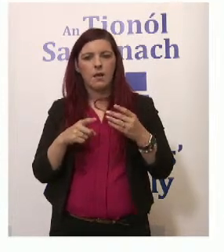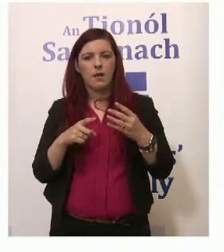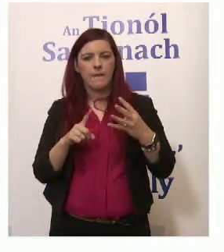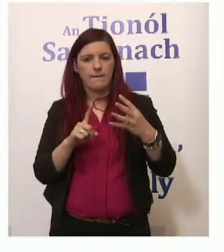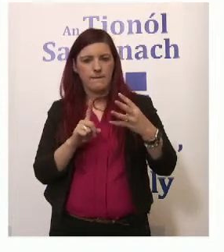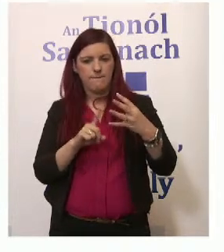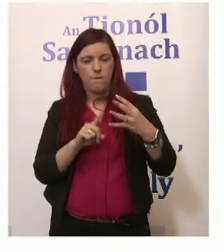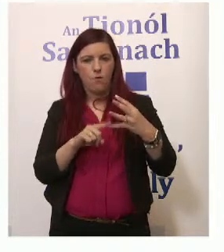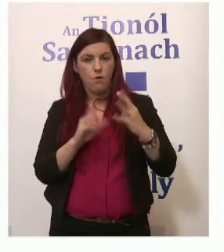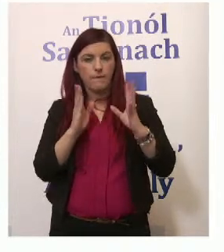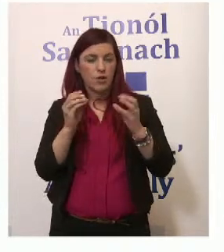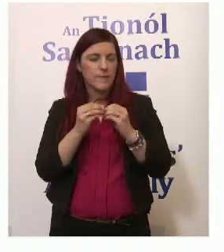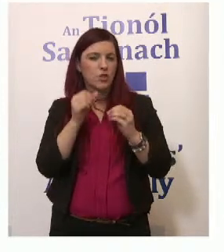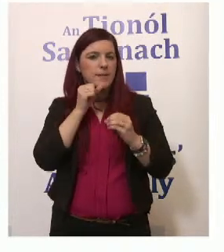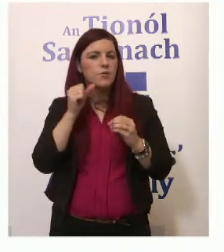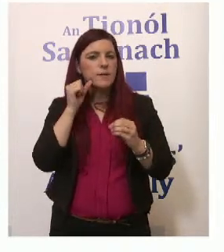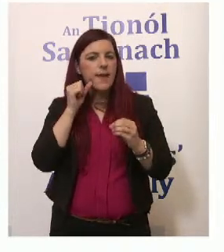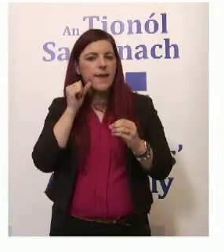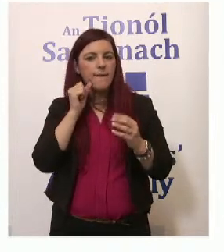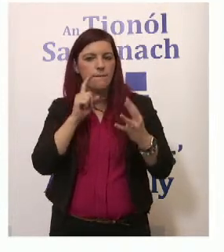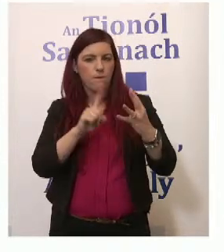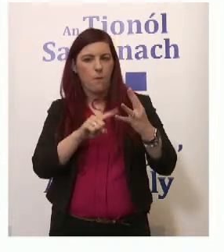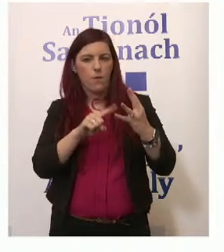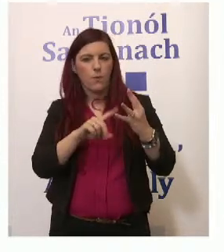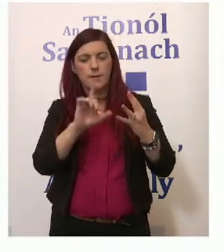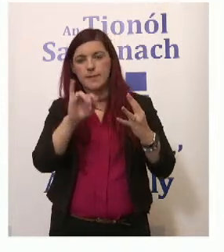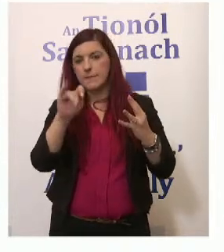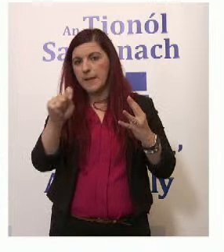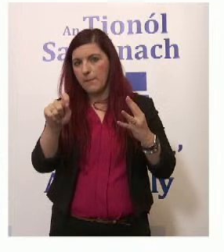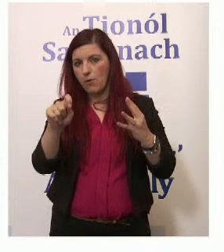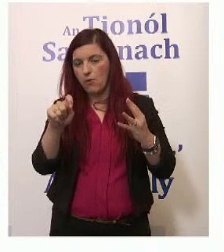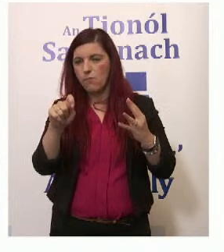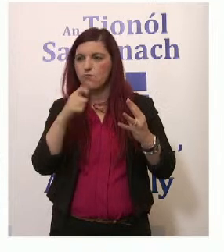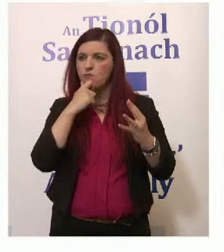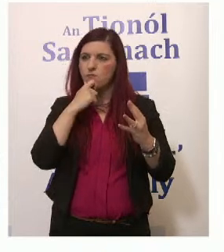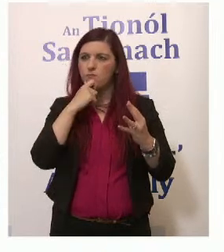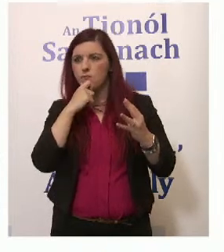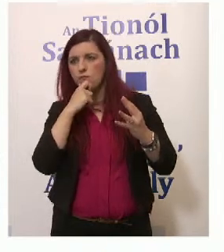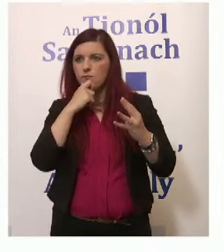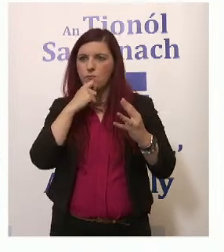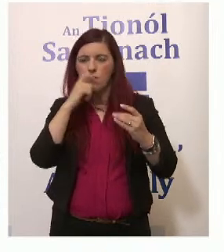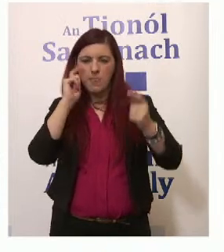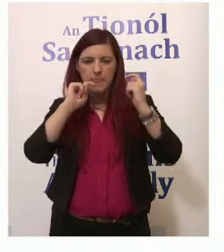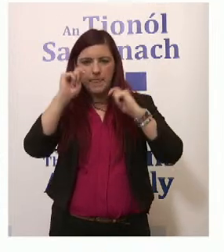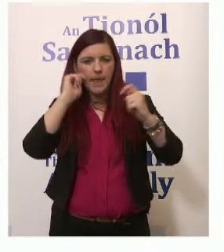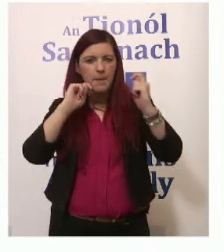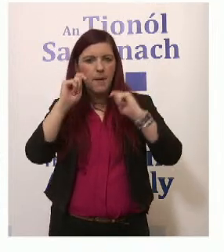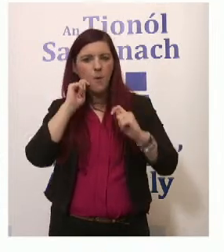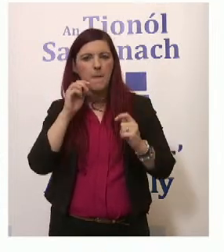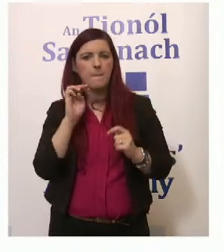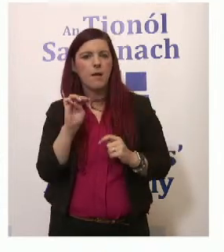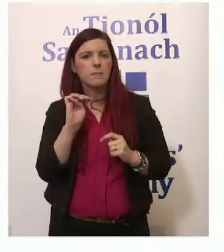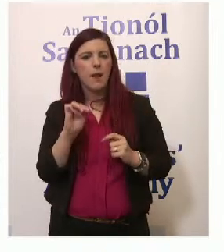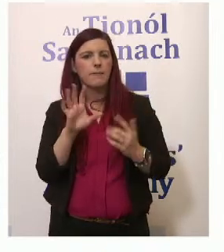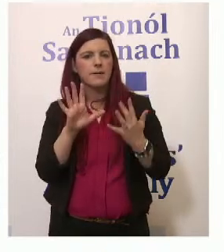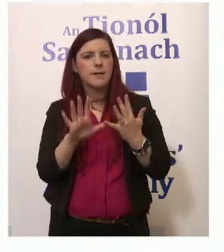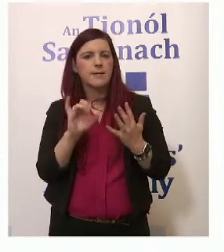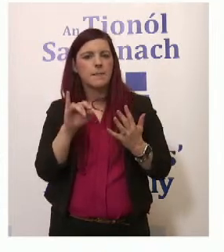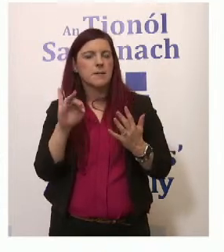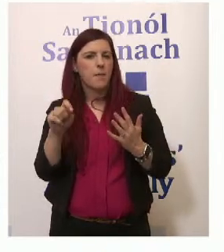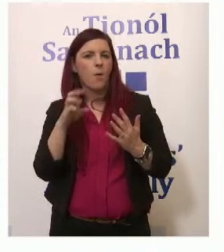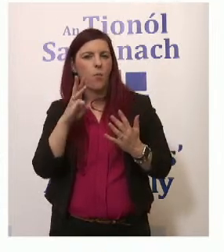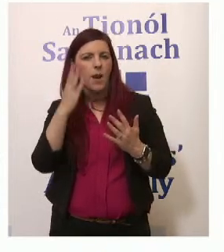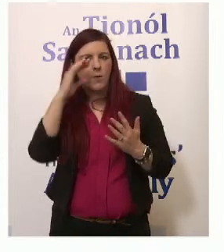we mentioned yesterday and again last evening, we are beginning to solidify our thoughts on the 10th of September. I'll come back to that in my